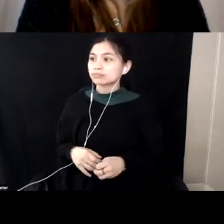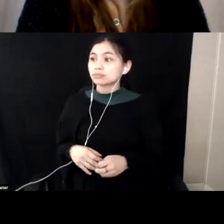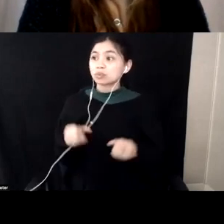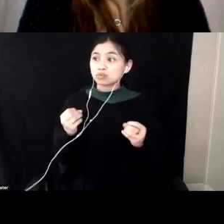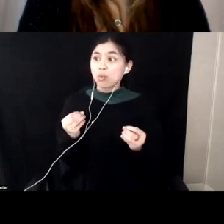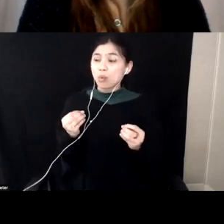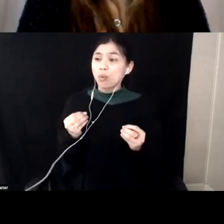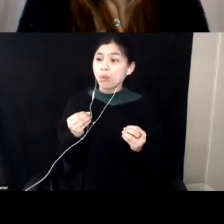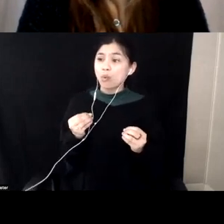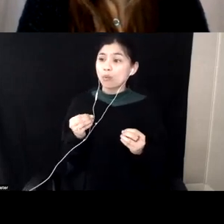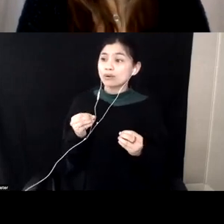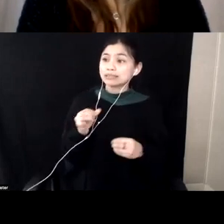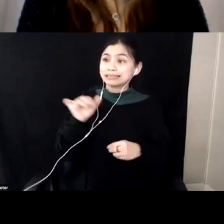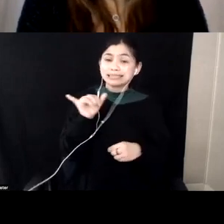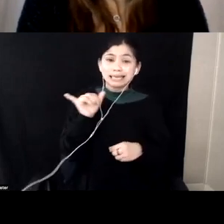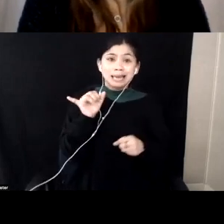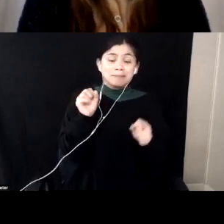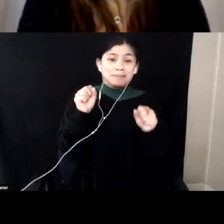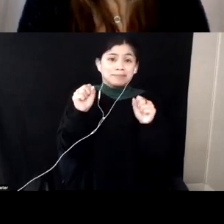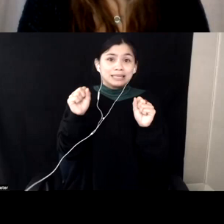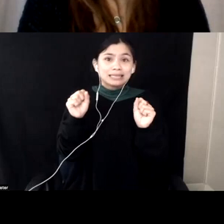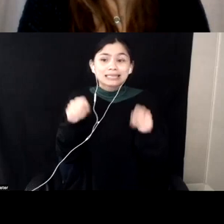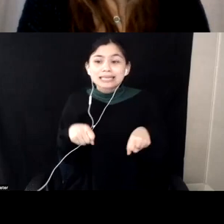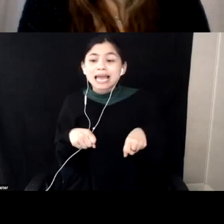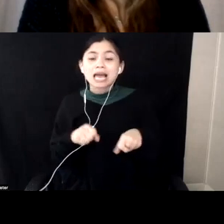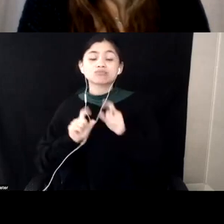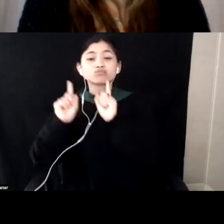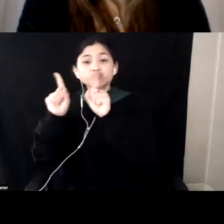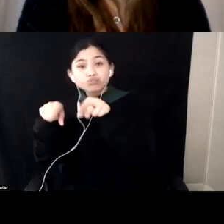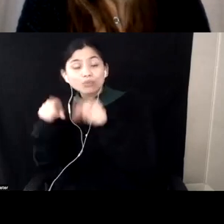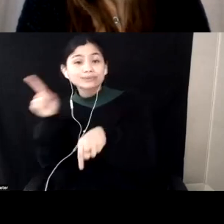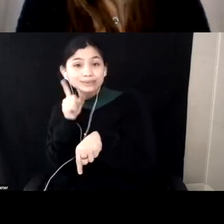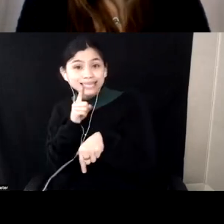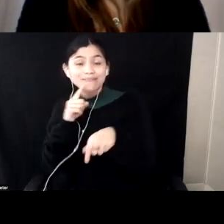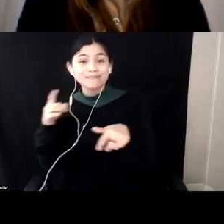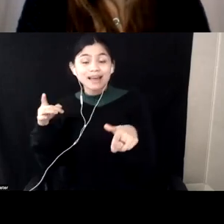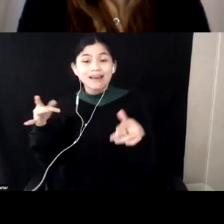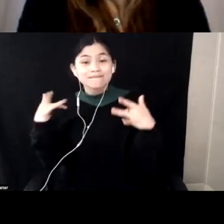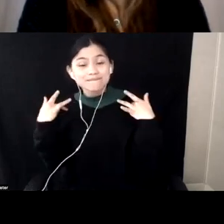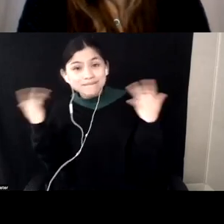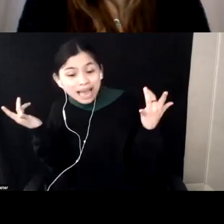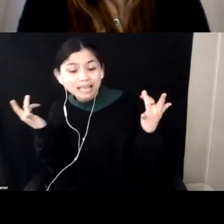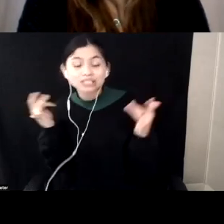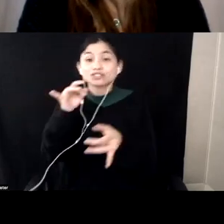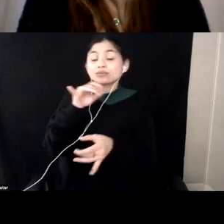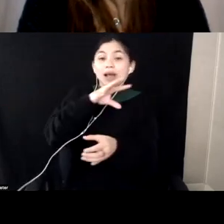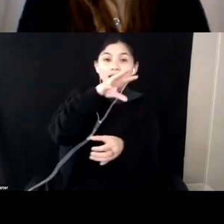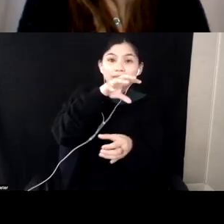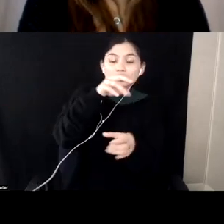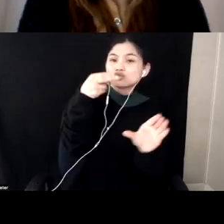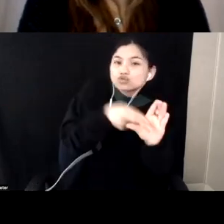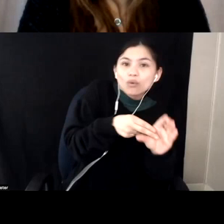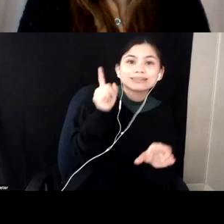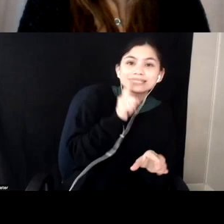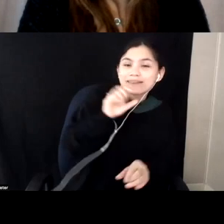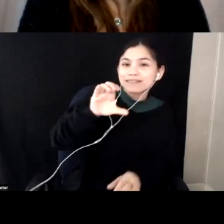so you can also get this by attending deaf events, joining deaf clubs,